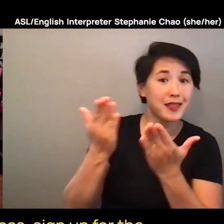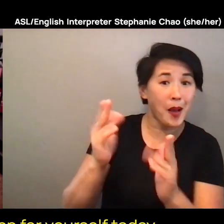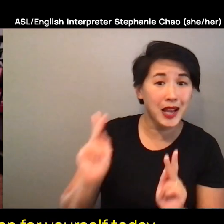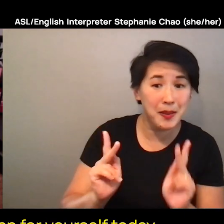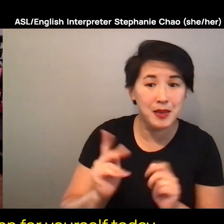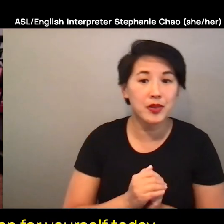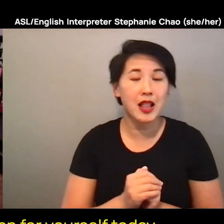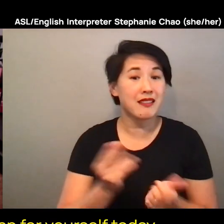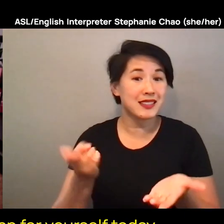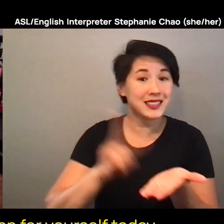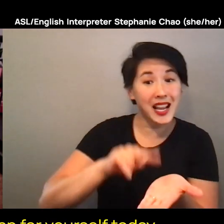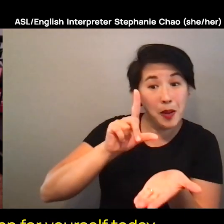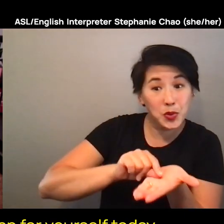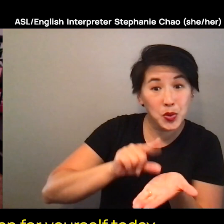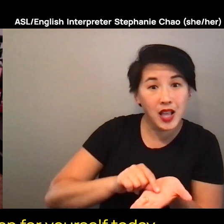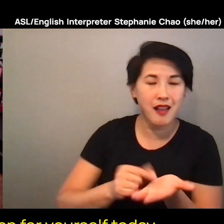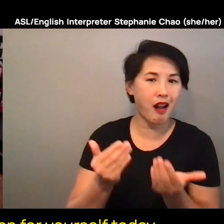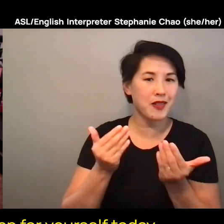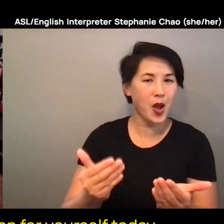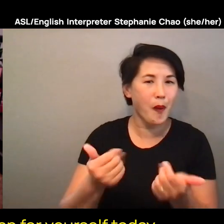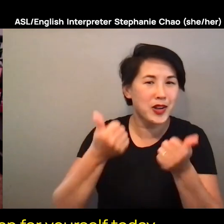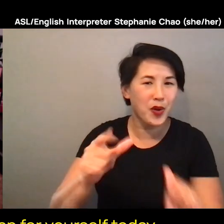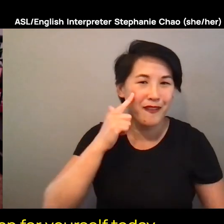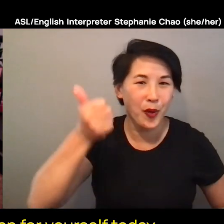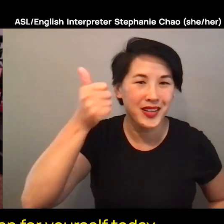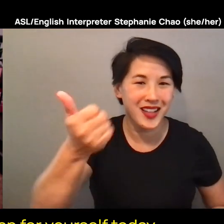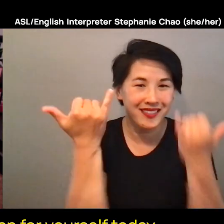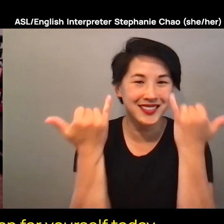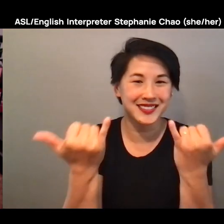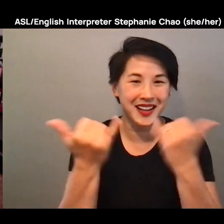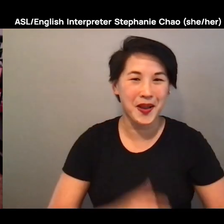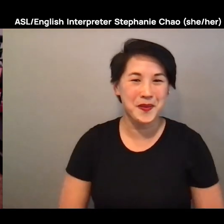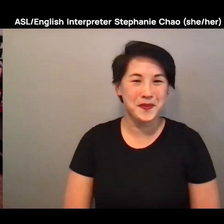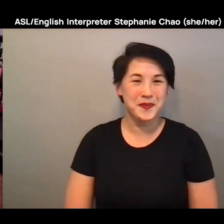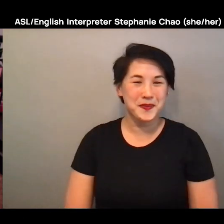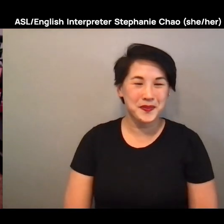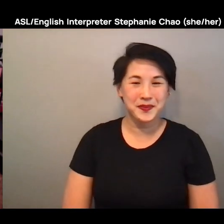up for the newsletter, or take the leap for yourself today.